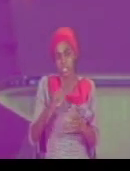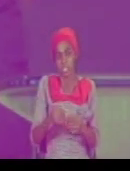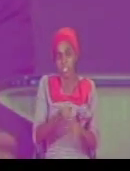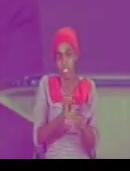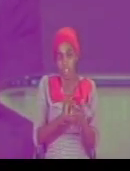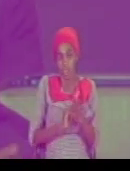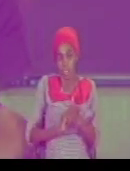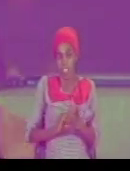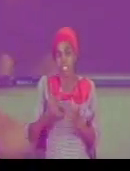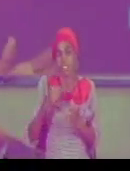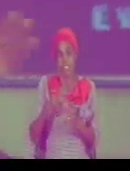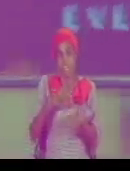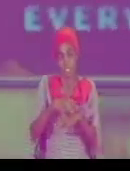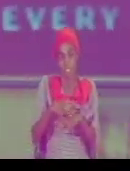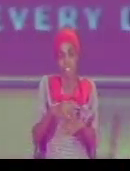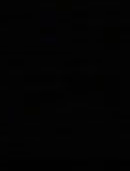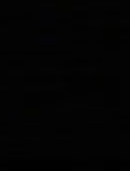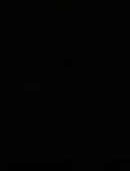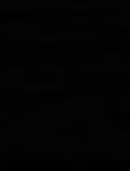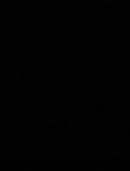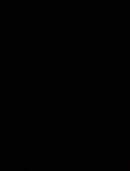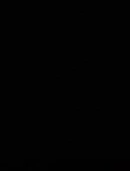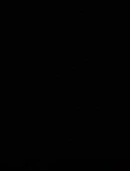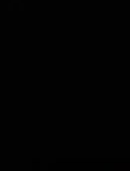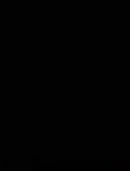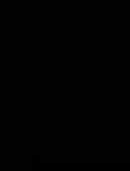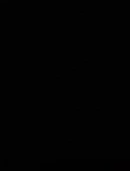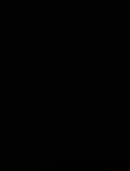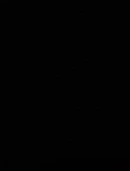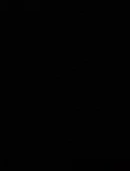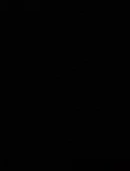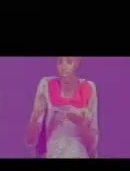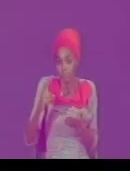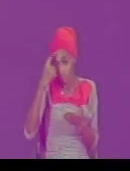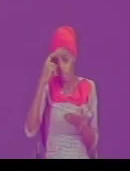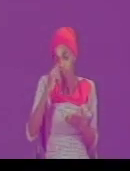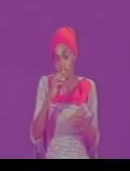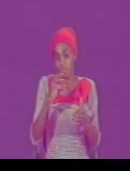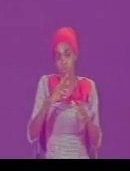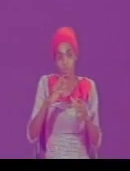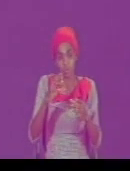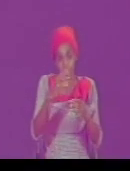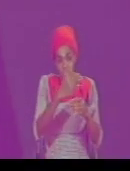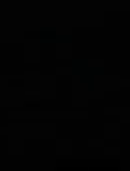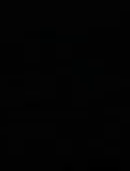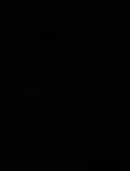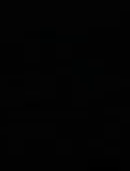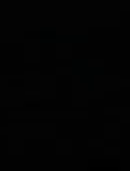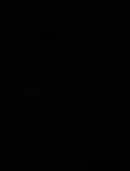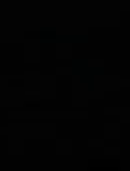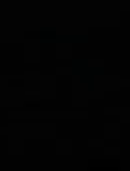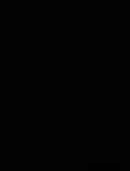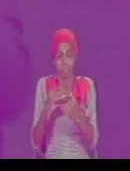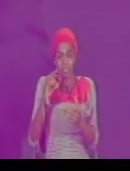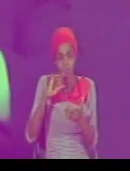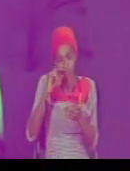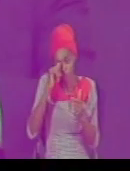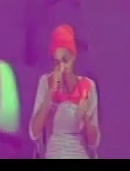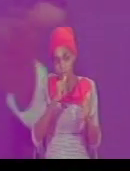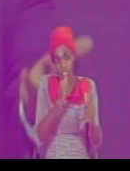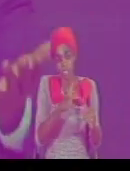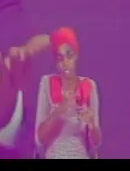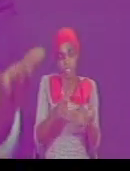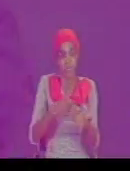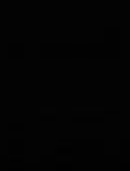see God. Blessed are those when they are persecuted, they are rejoiced. God in heaven. And then those children